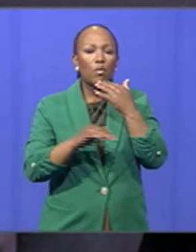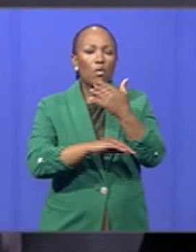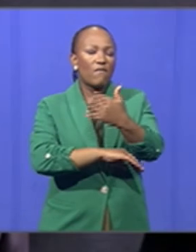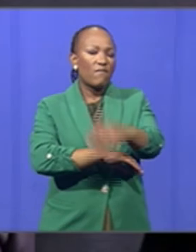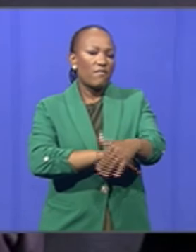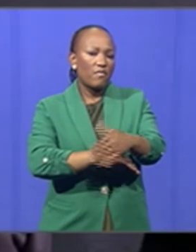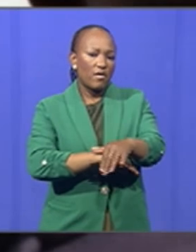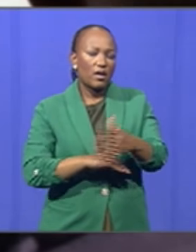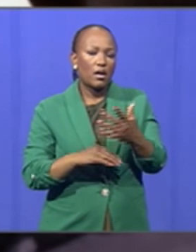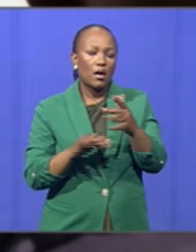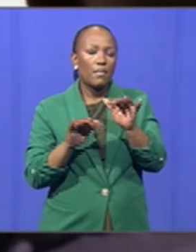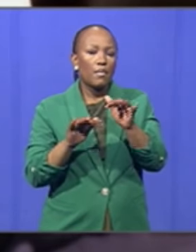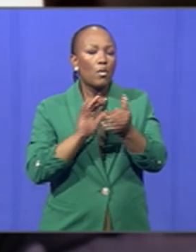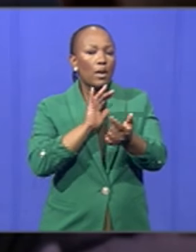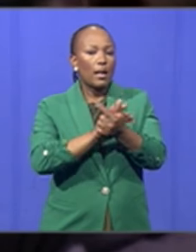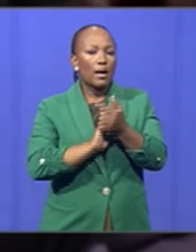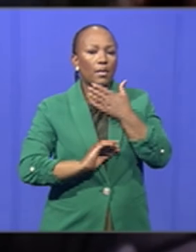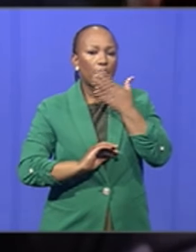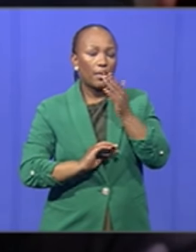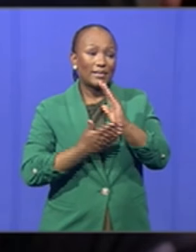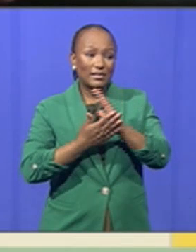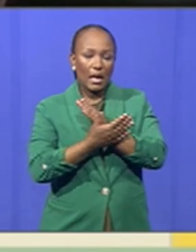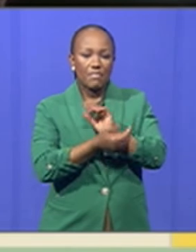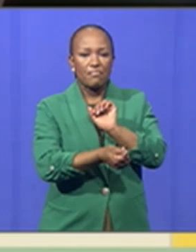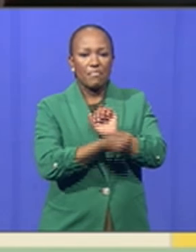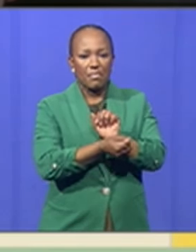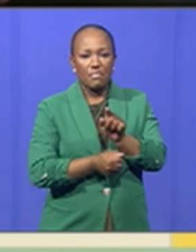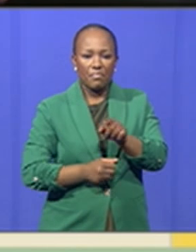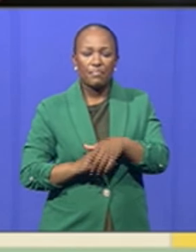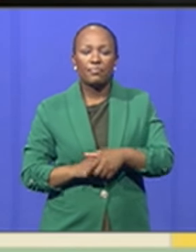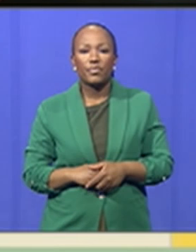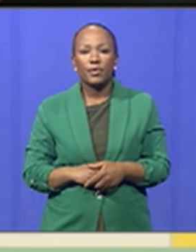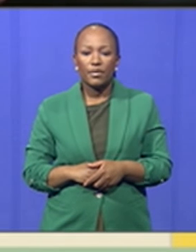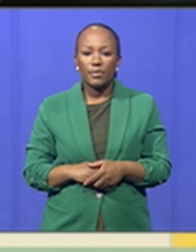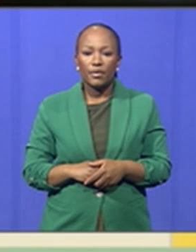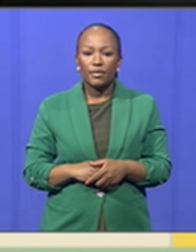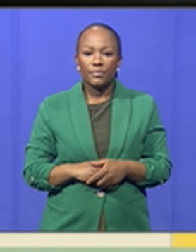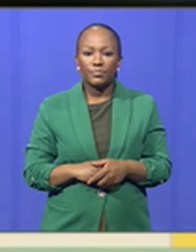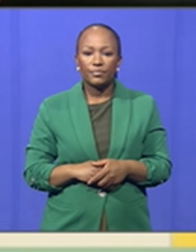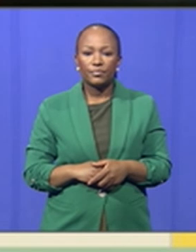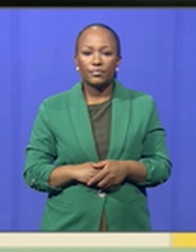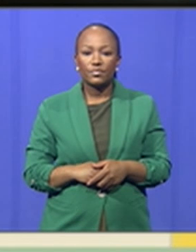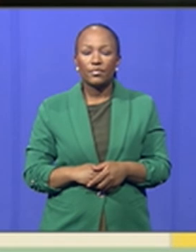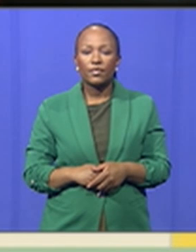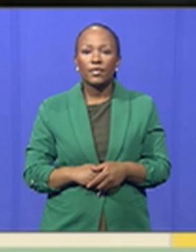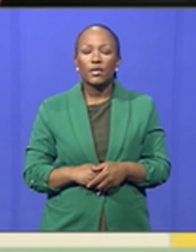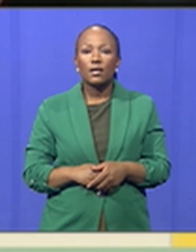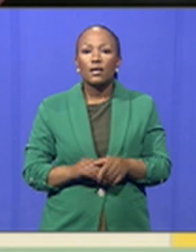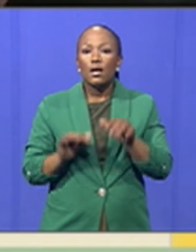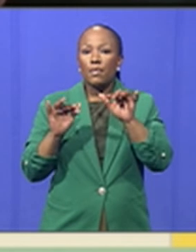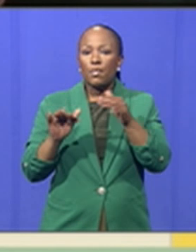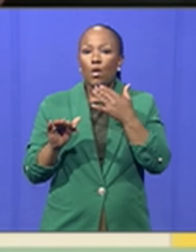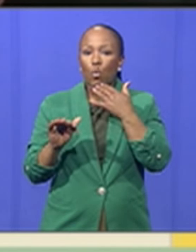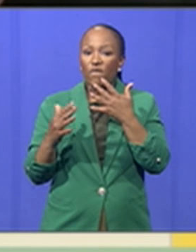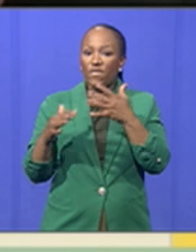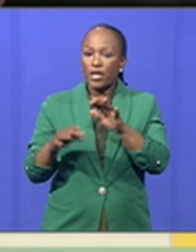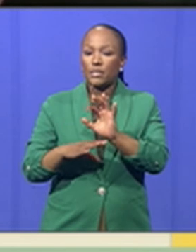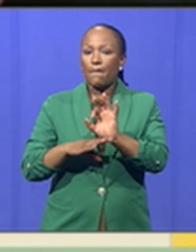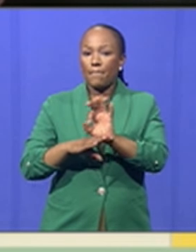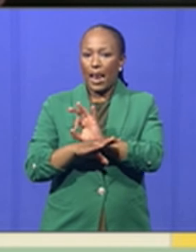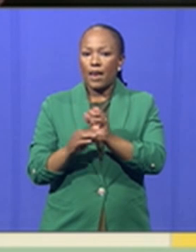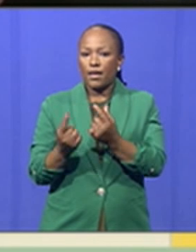šele fao go šetšego go tshwere ba bangwe. Those who have perpetrated those acts are followed up, and there will